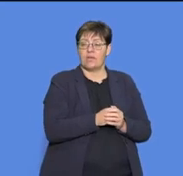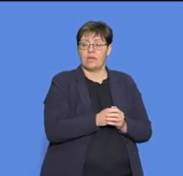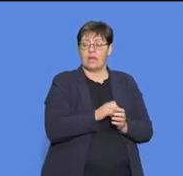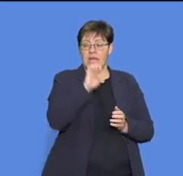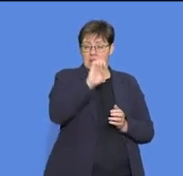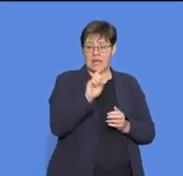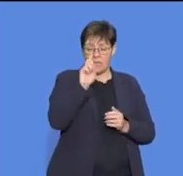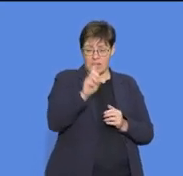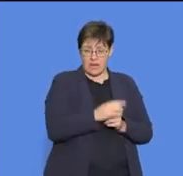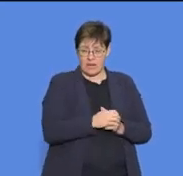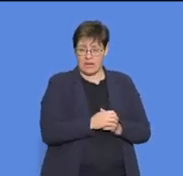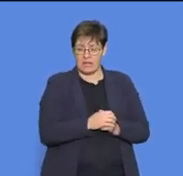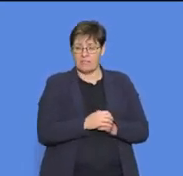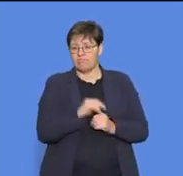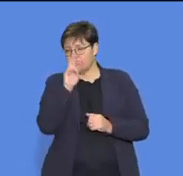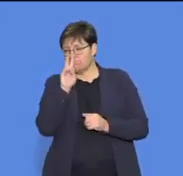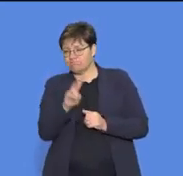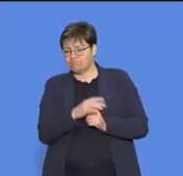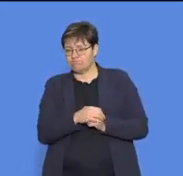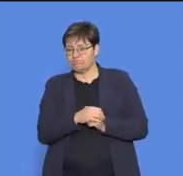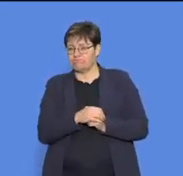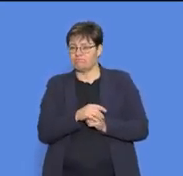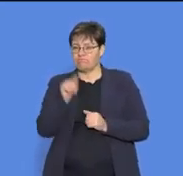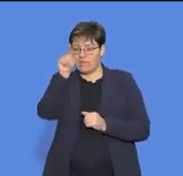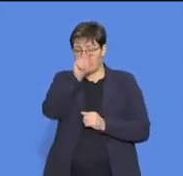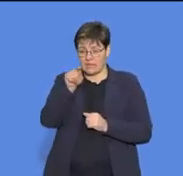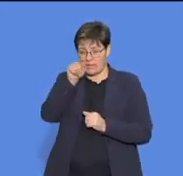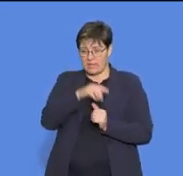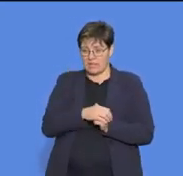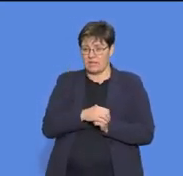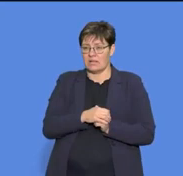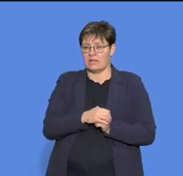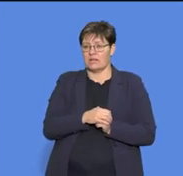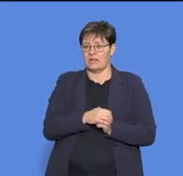of E1 in terms of alpha and beta, because if you notice,